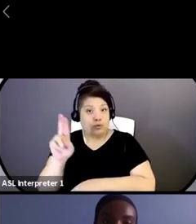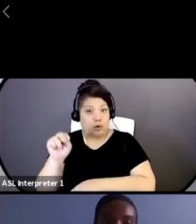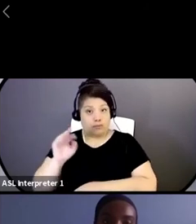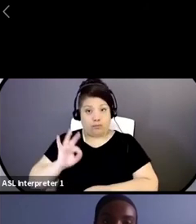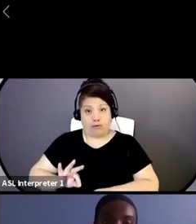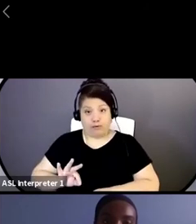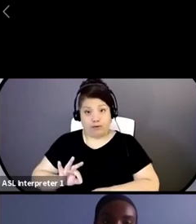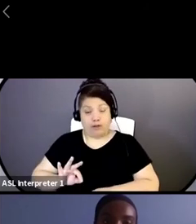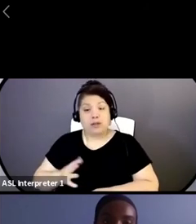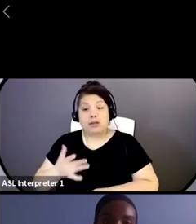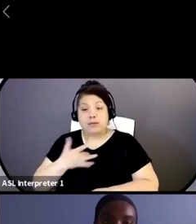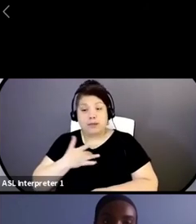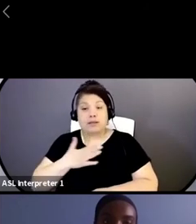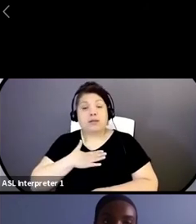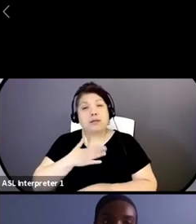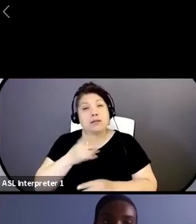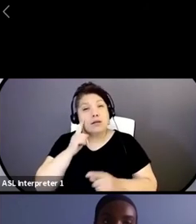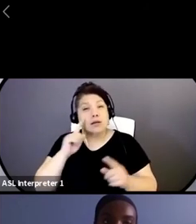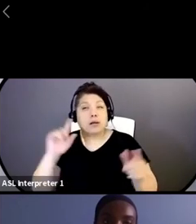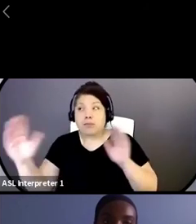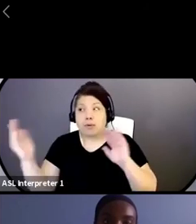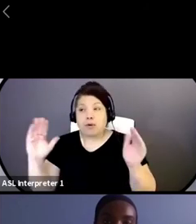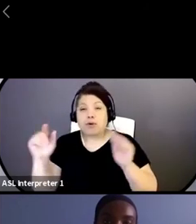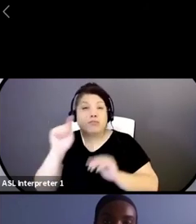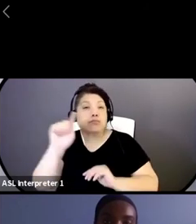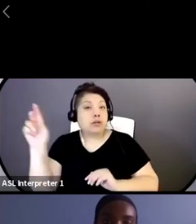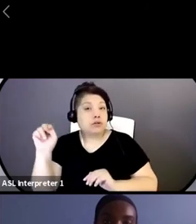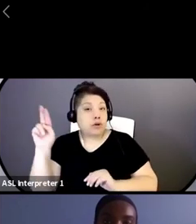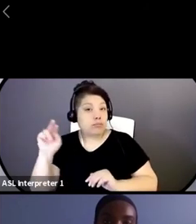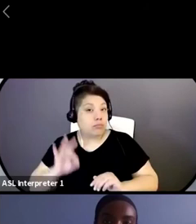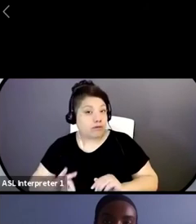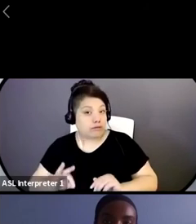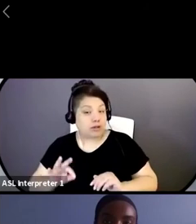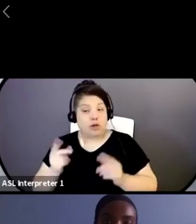I'm usually always looking at what other nonprofits are doing and what kind can do.